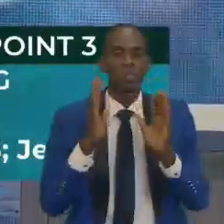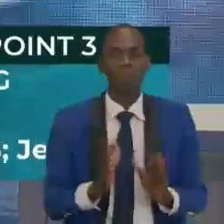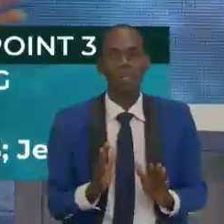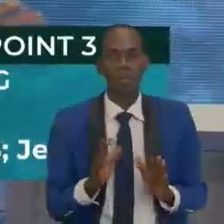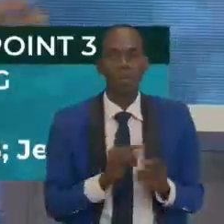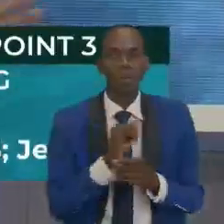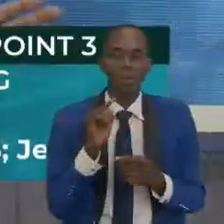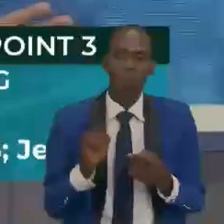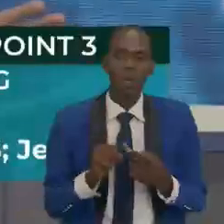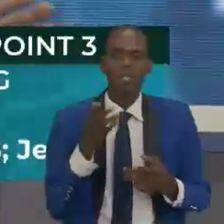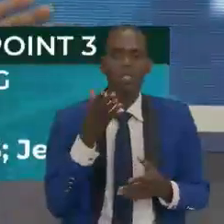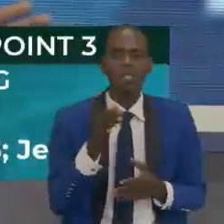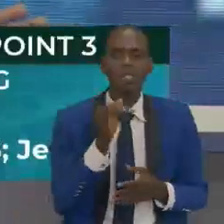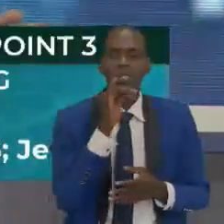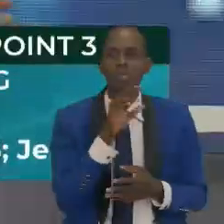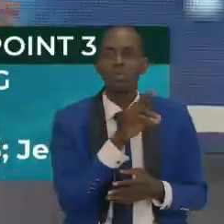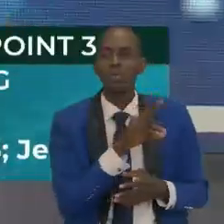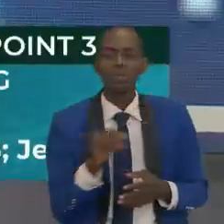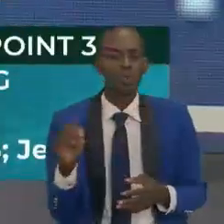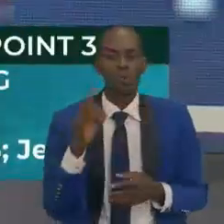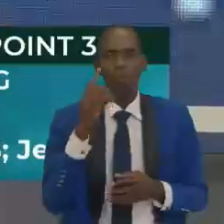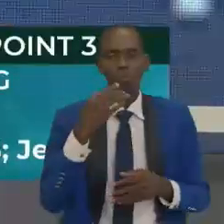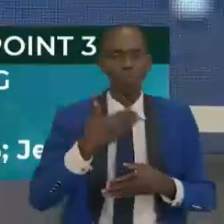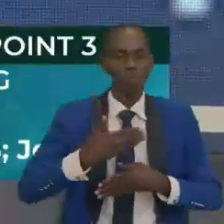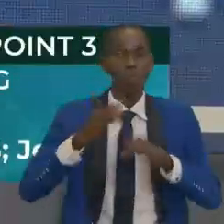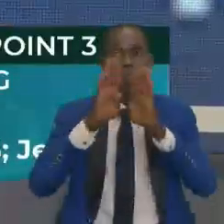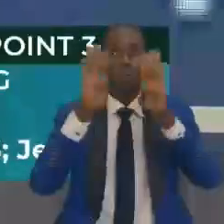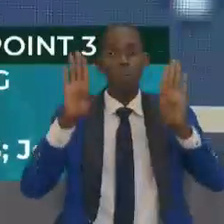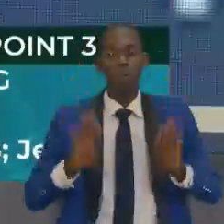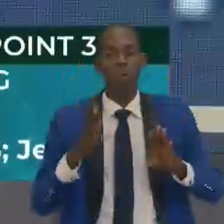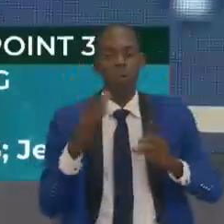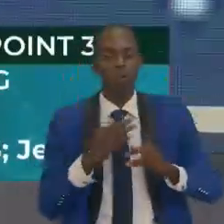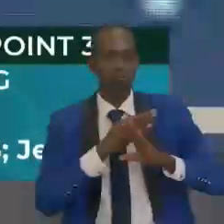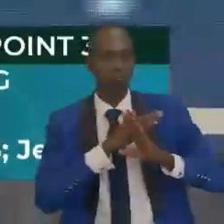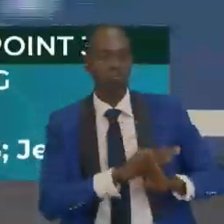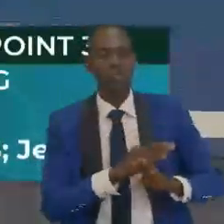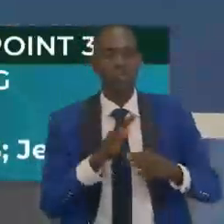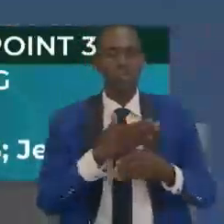when there is no wall or partition between you and your healer,